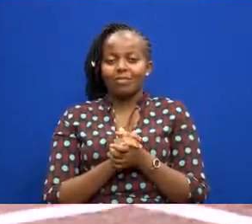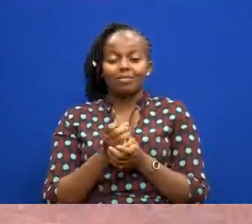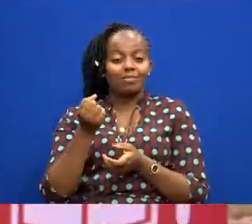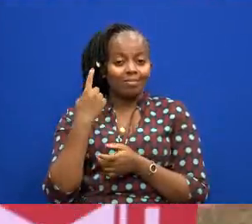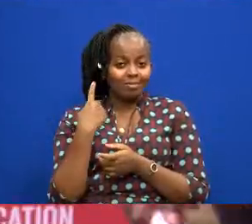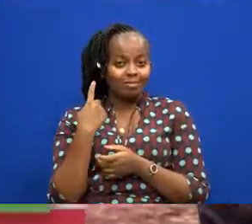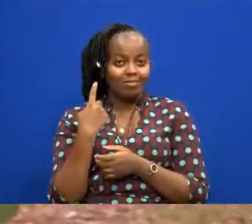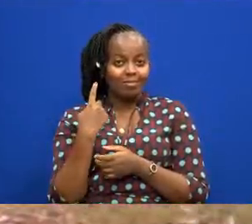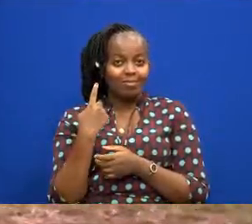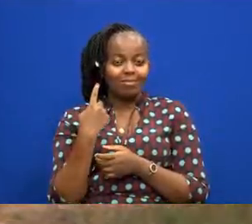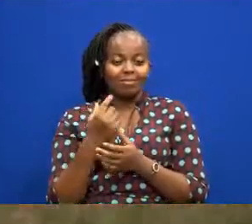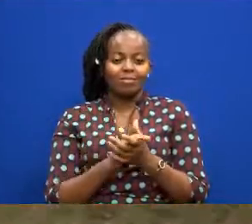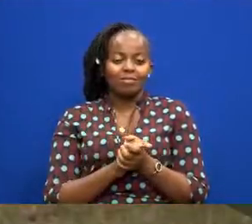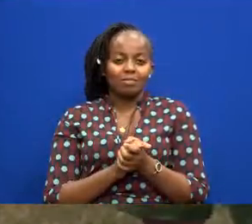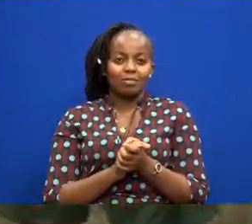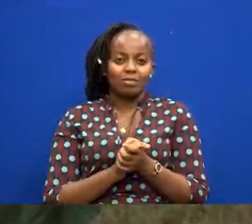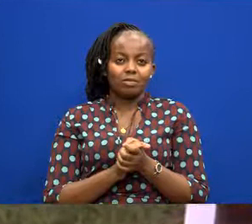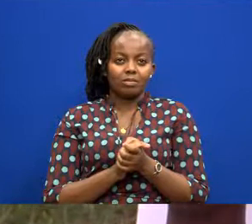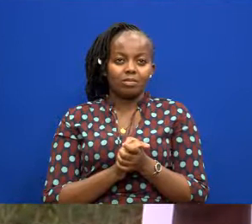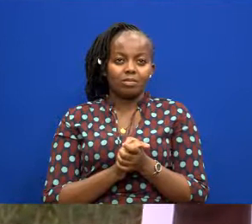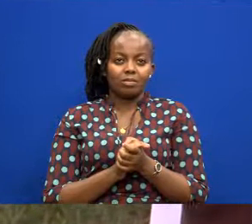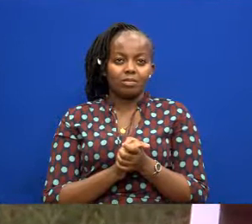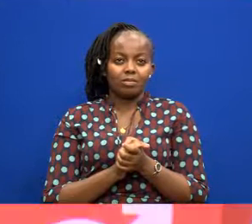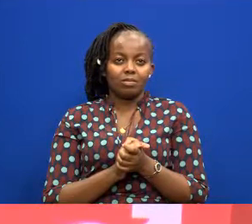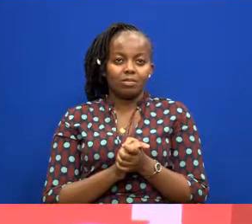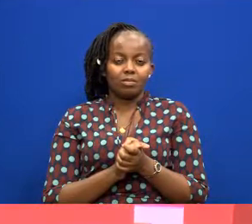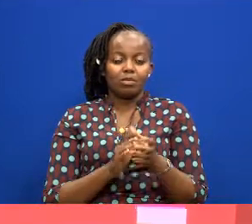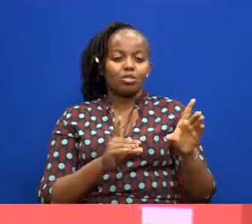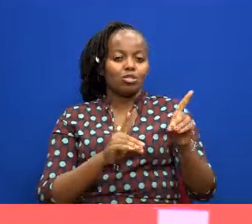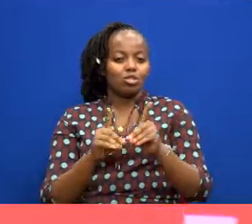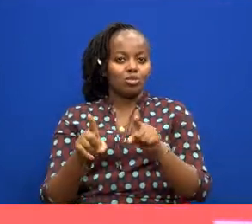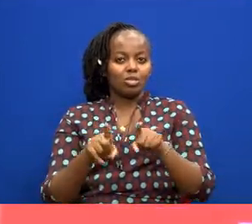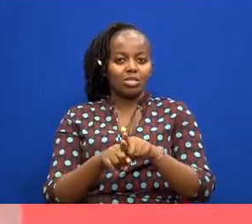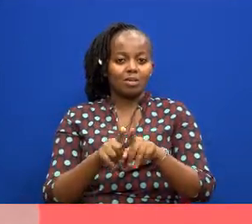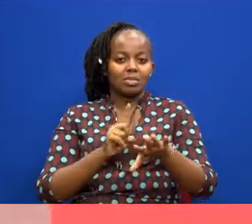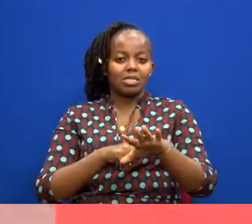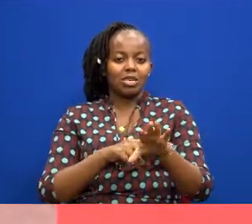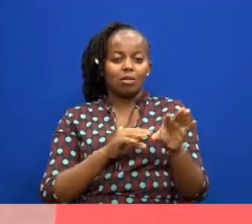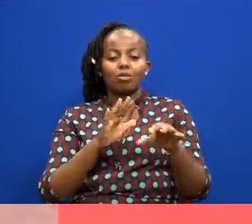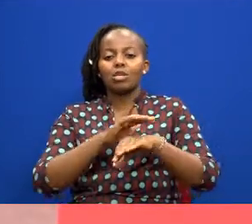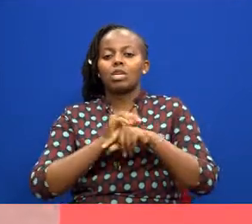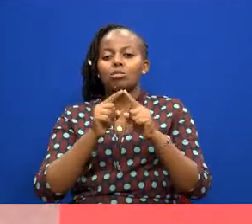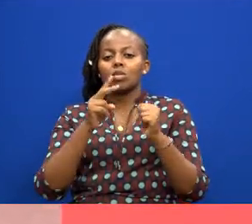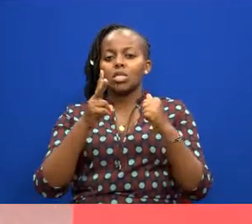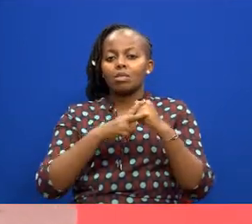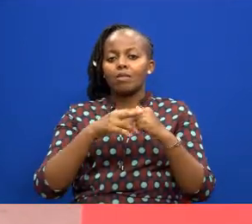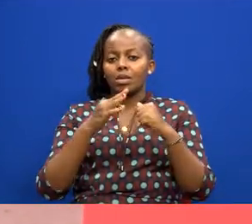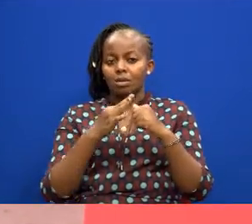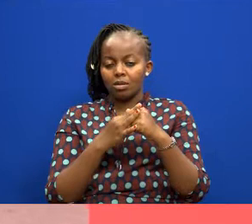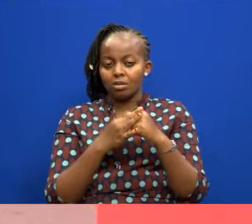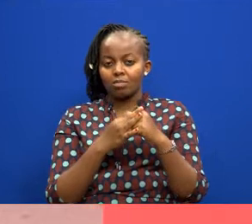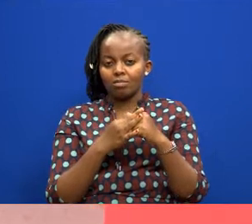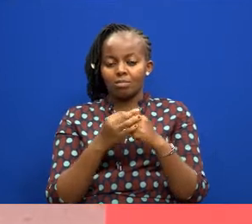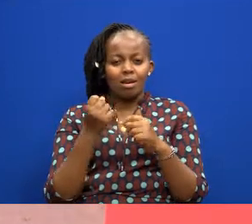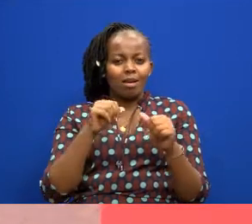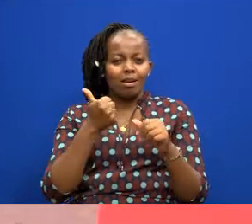Yes. And then you continue. Do the same when you get to 7 and 8. Do you have any question